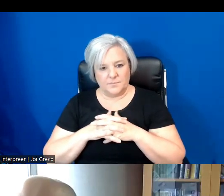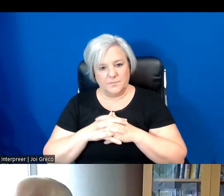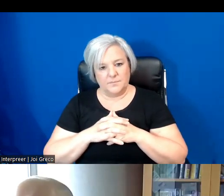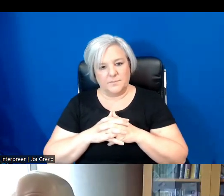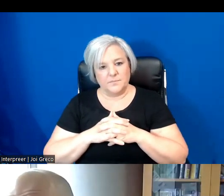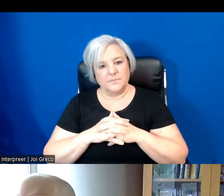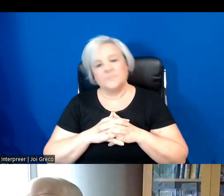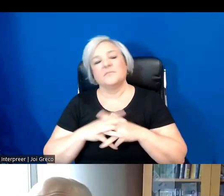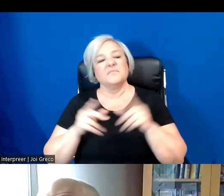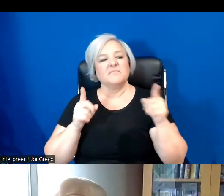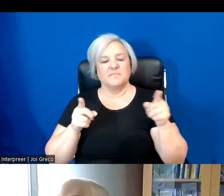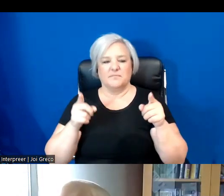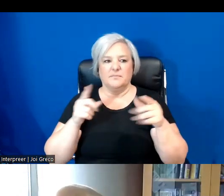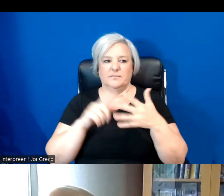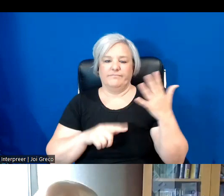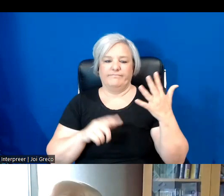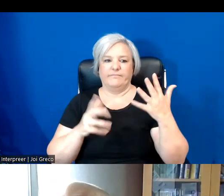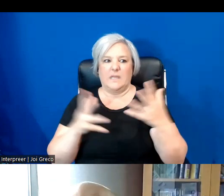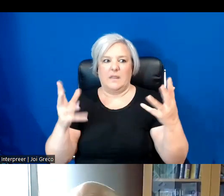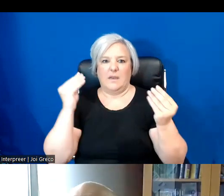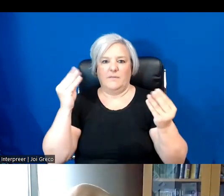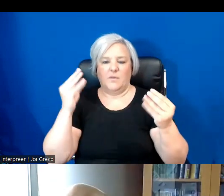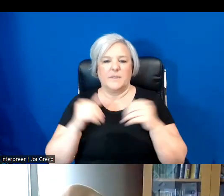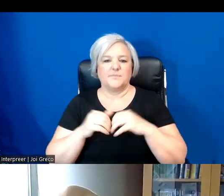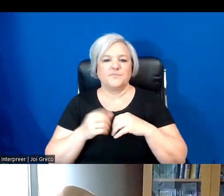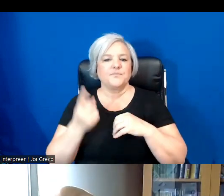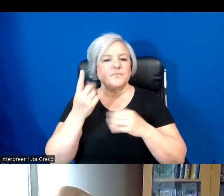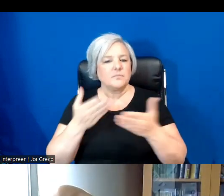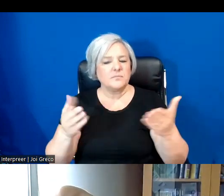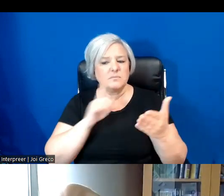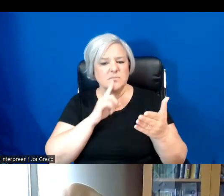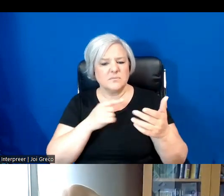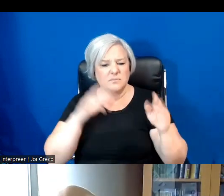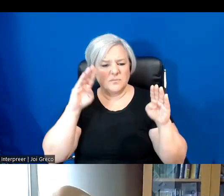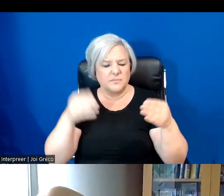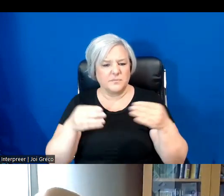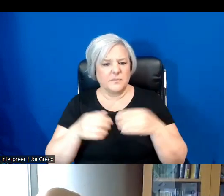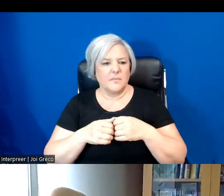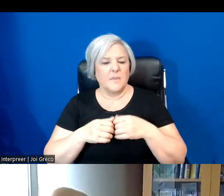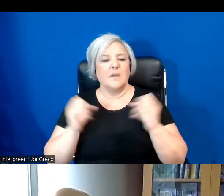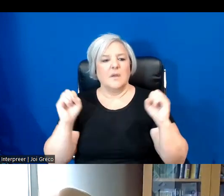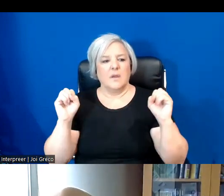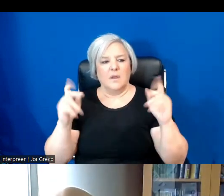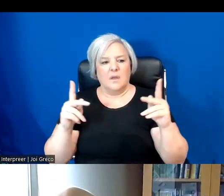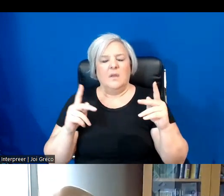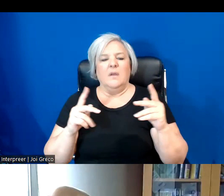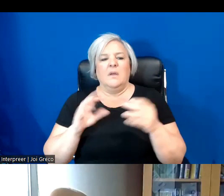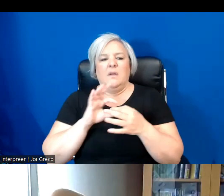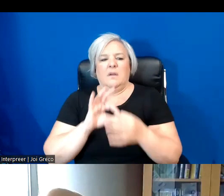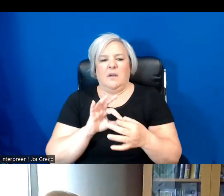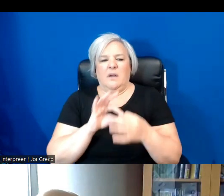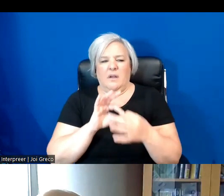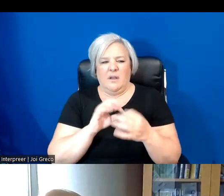So this slide has a lot on here. I'm just going to talk through it really quickly. So one of the things we were really interested in is, okay, well, we've drawn this relationship now between